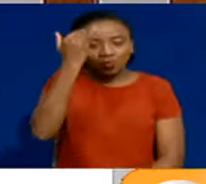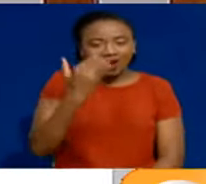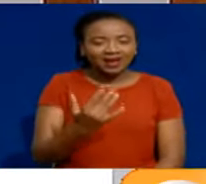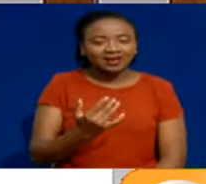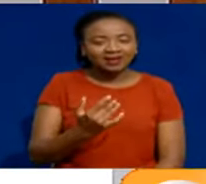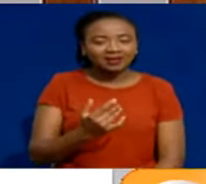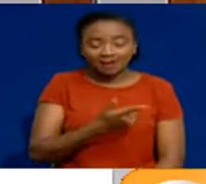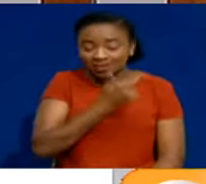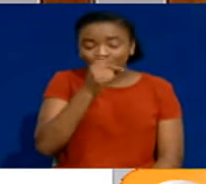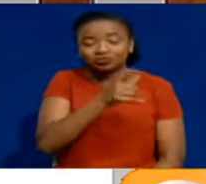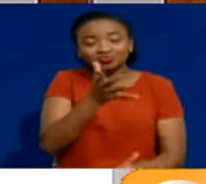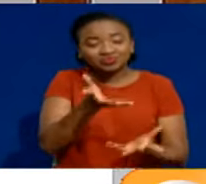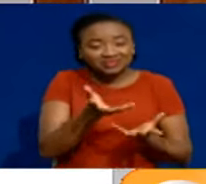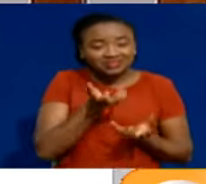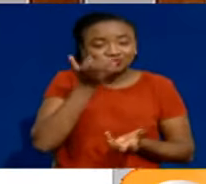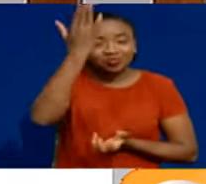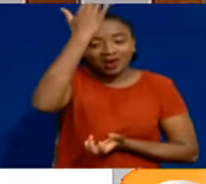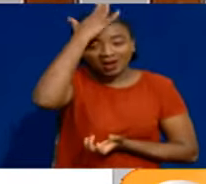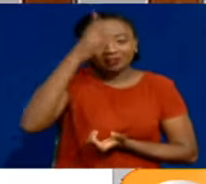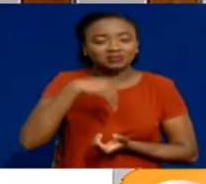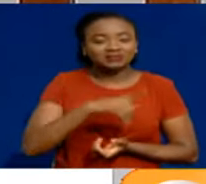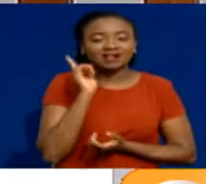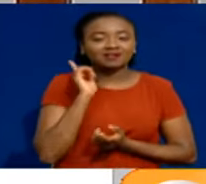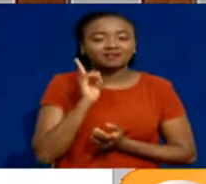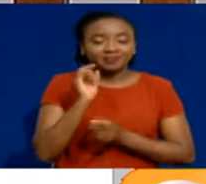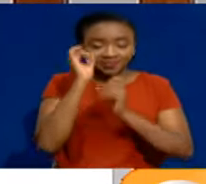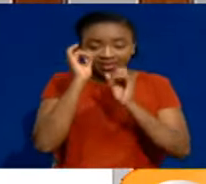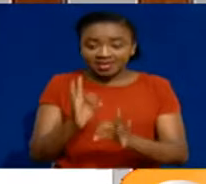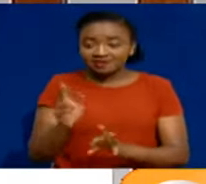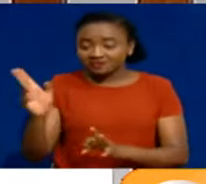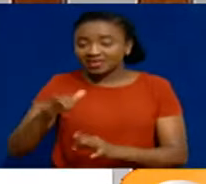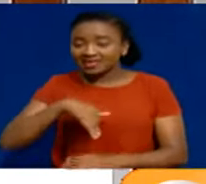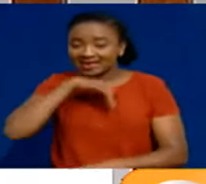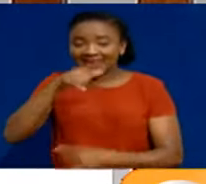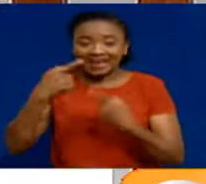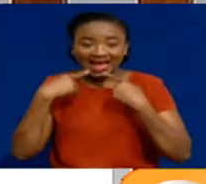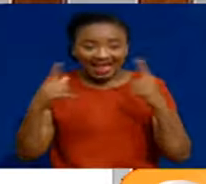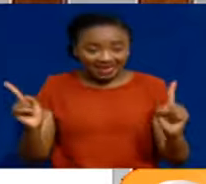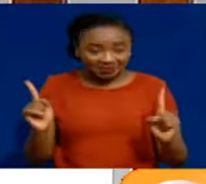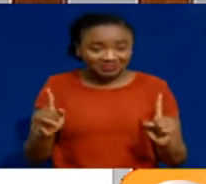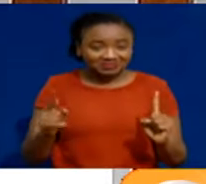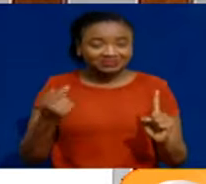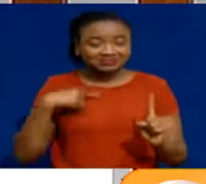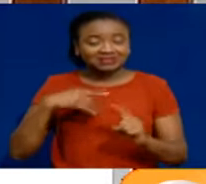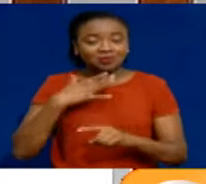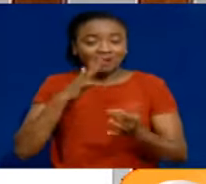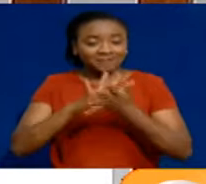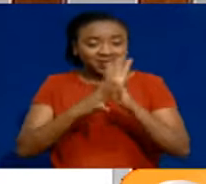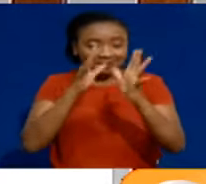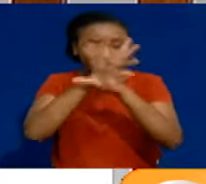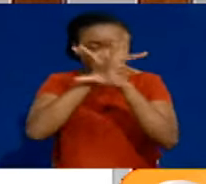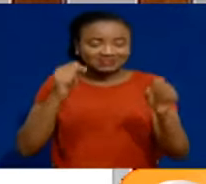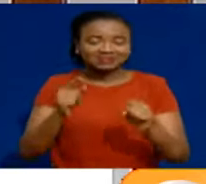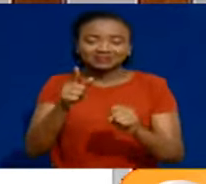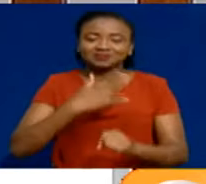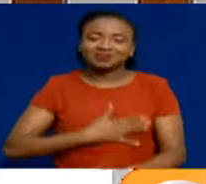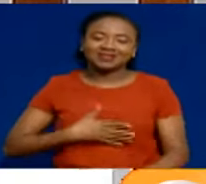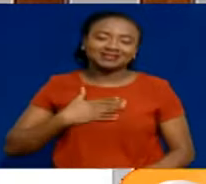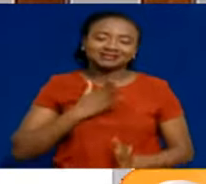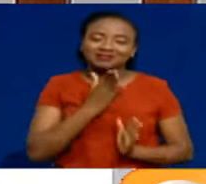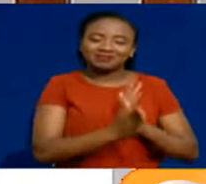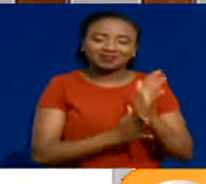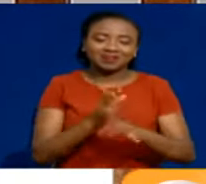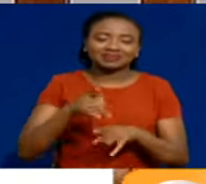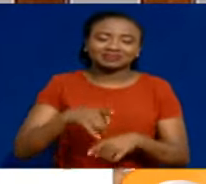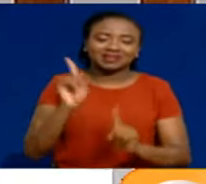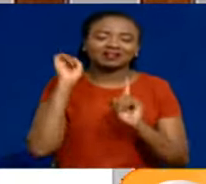yourself. If Raila will declare himself as a president, start preparing yourself for his presidency. Or